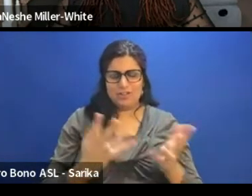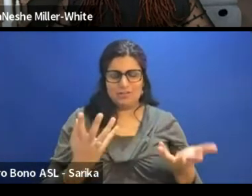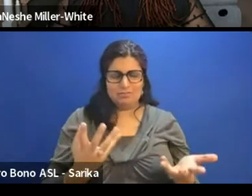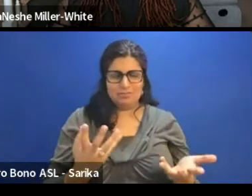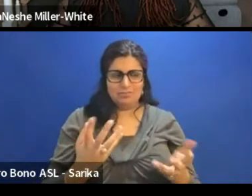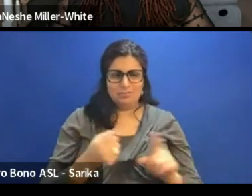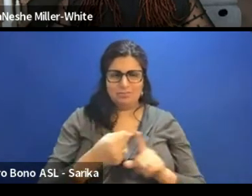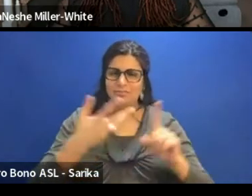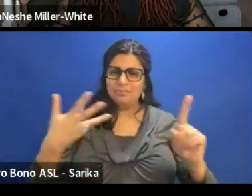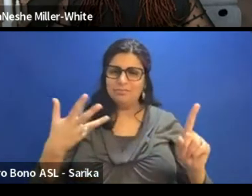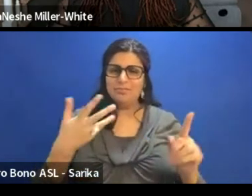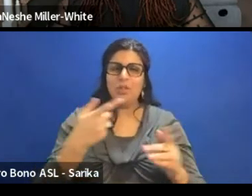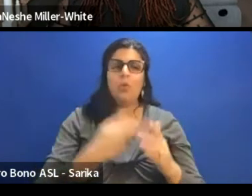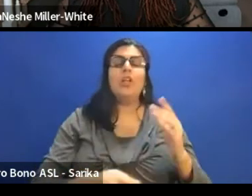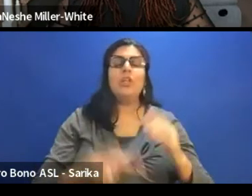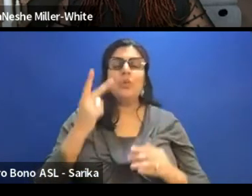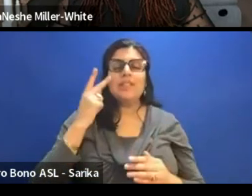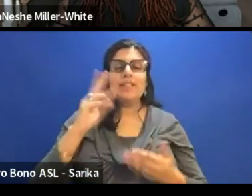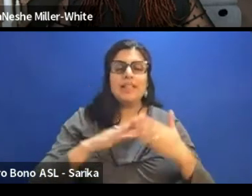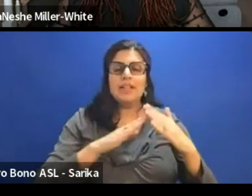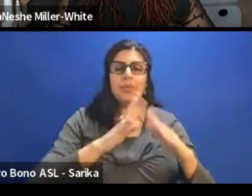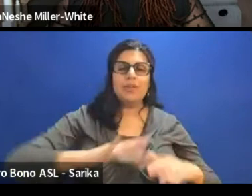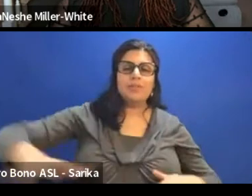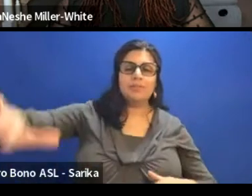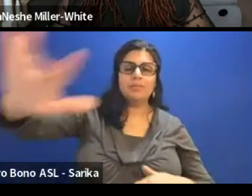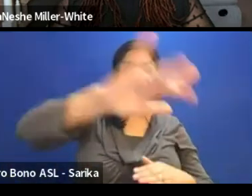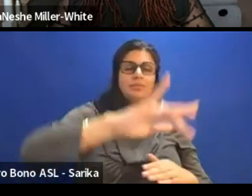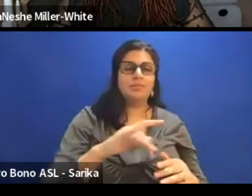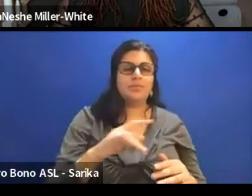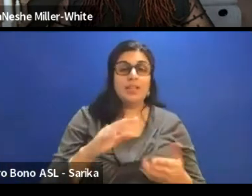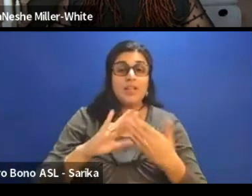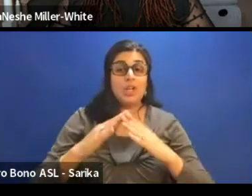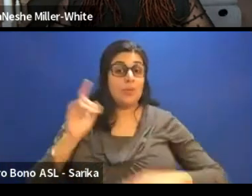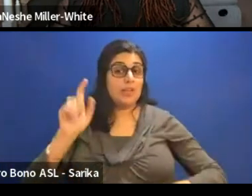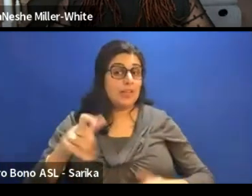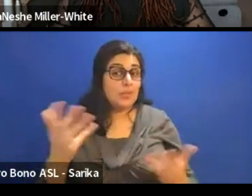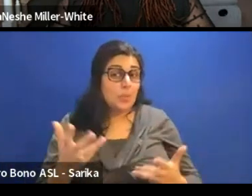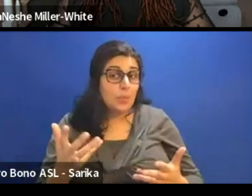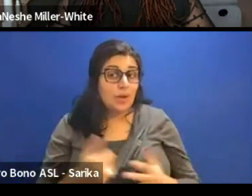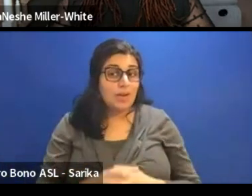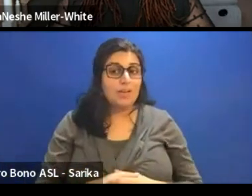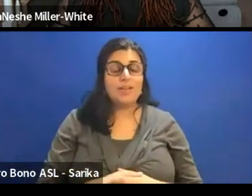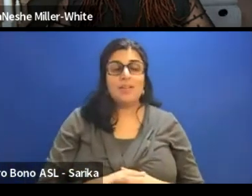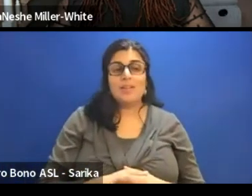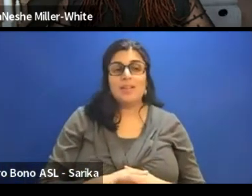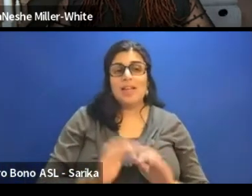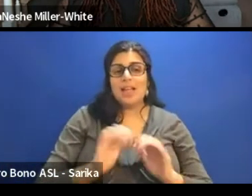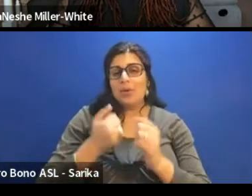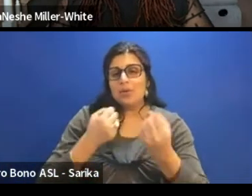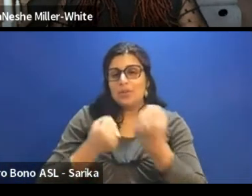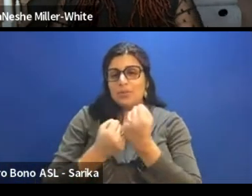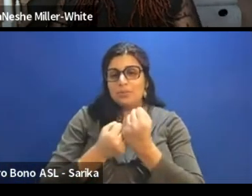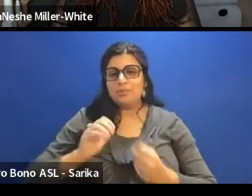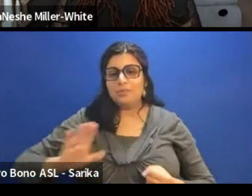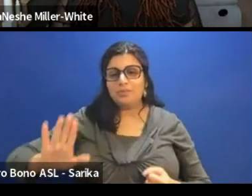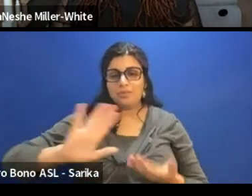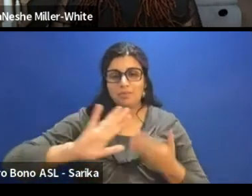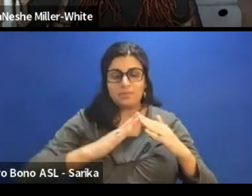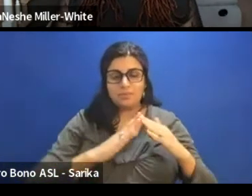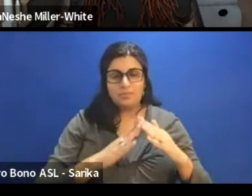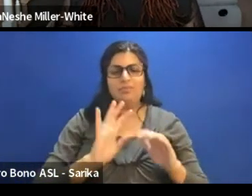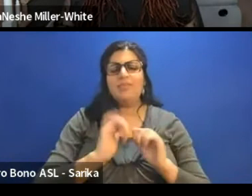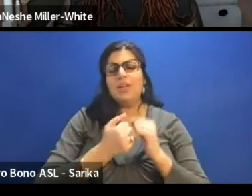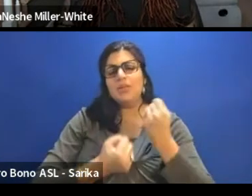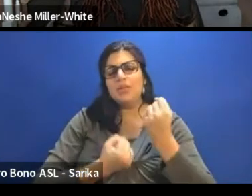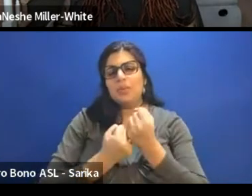what you were seeing in the community, what some of the needs were, and then how you supported your community to, how do you